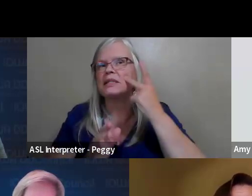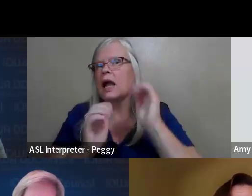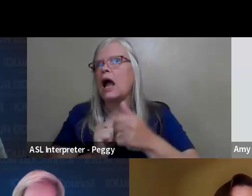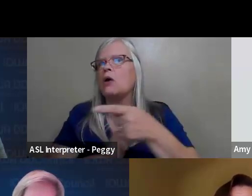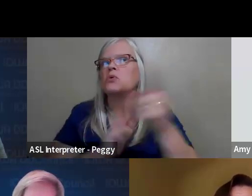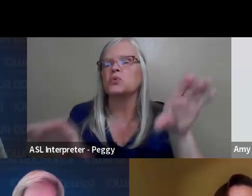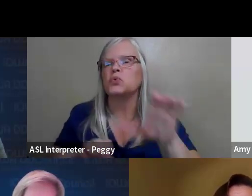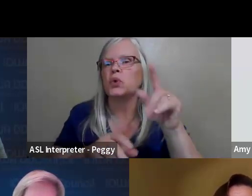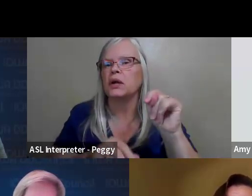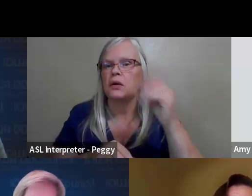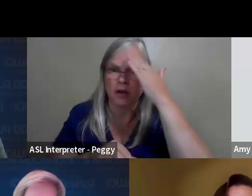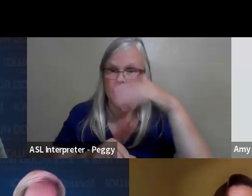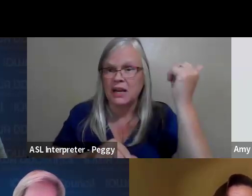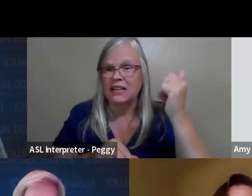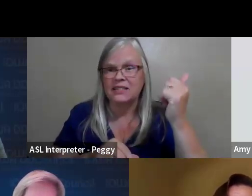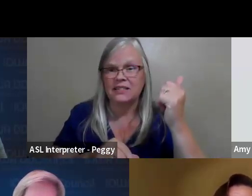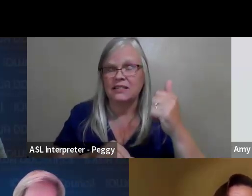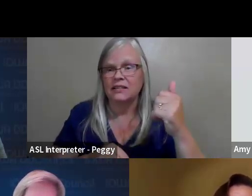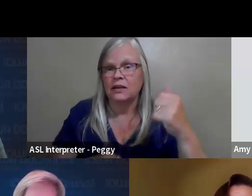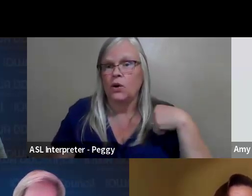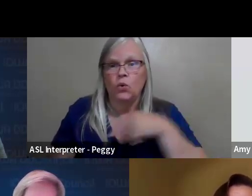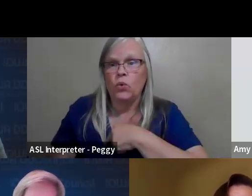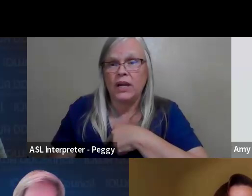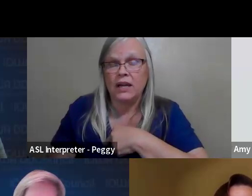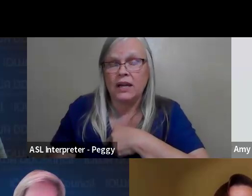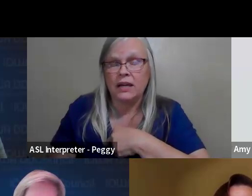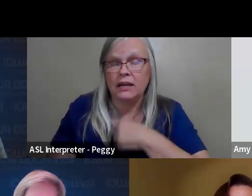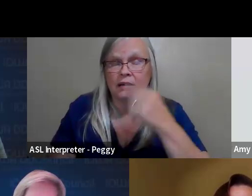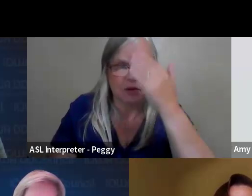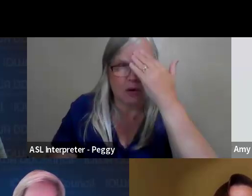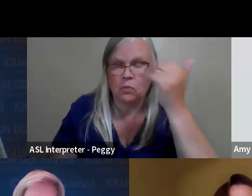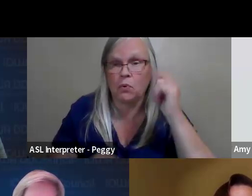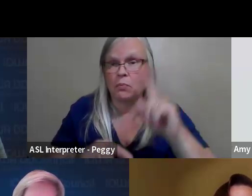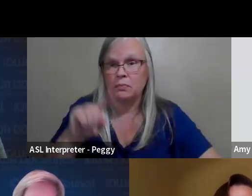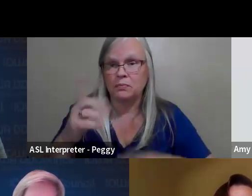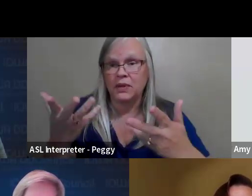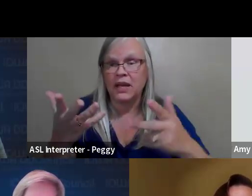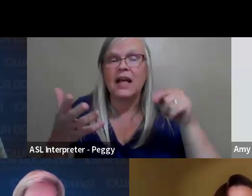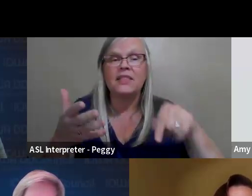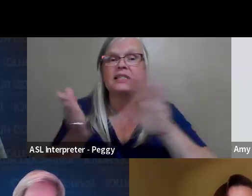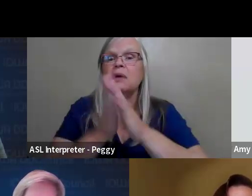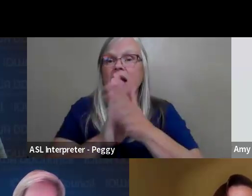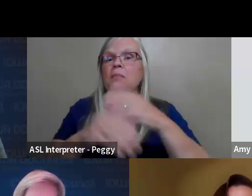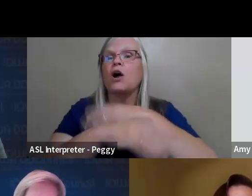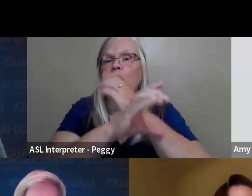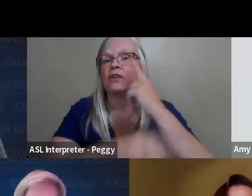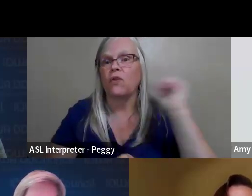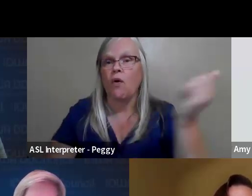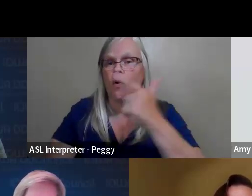it, because we don't think it can be done. They did not do that. Instead, they've made this a crisis for all 50